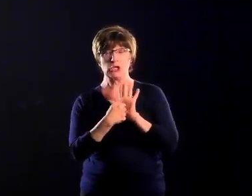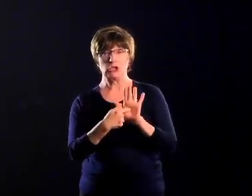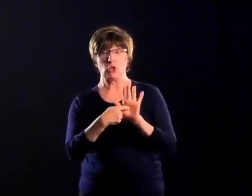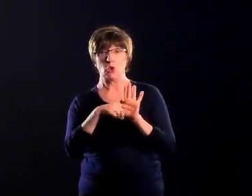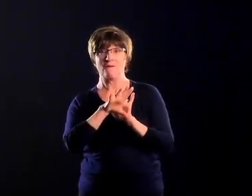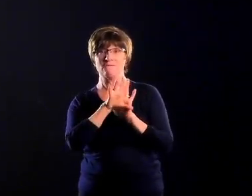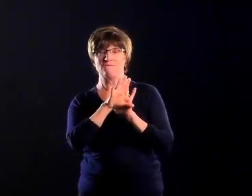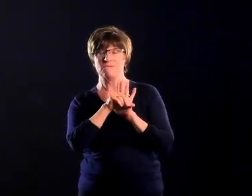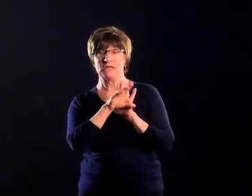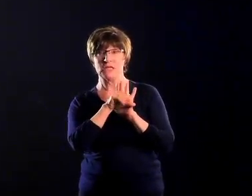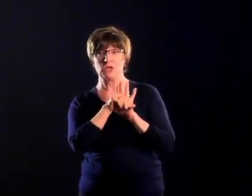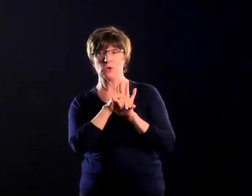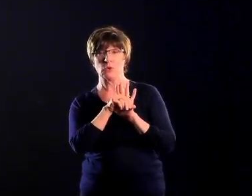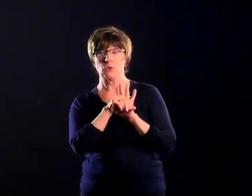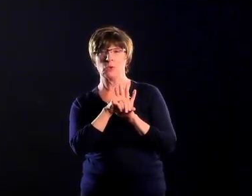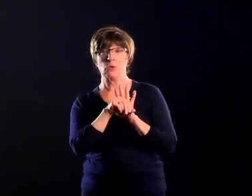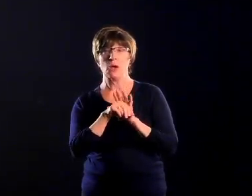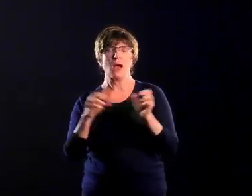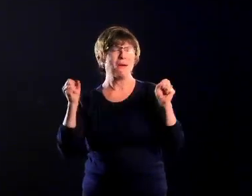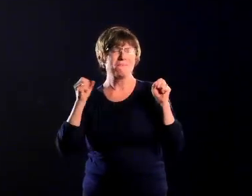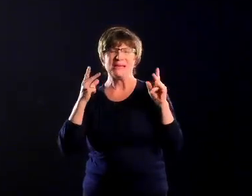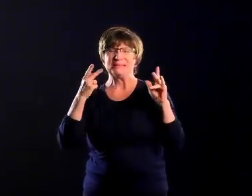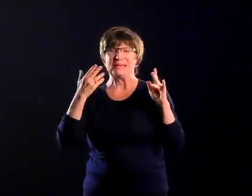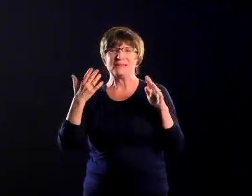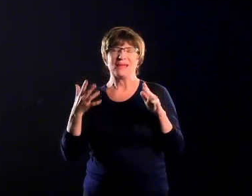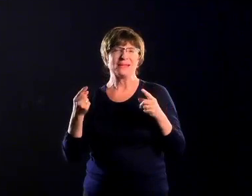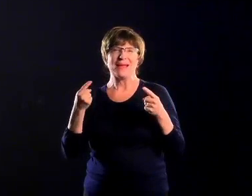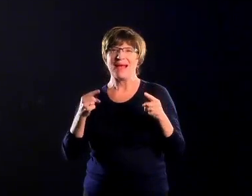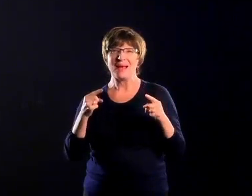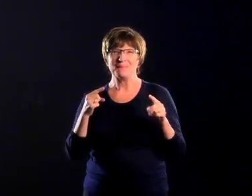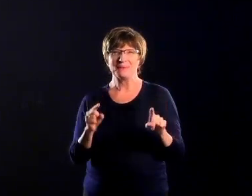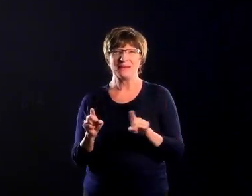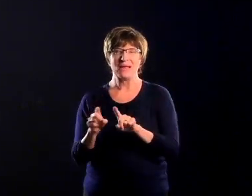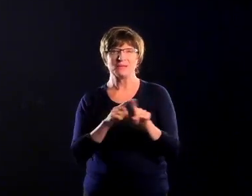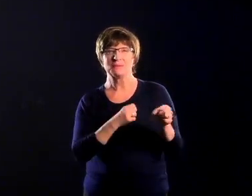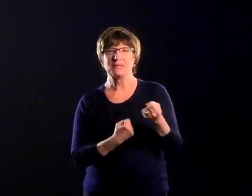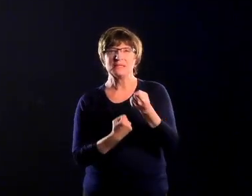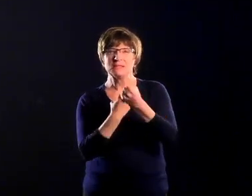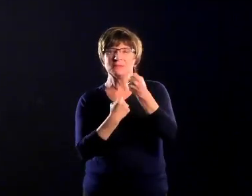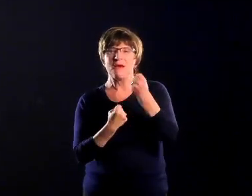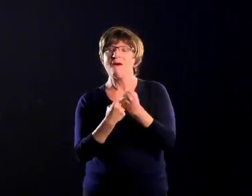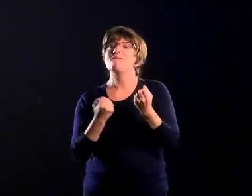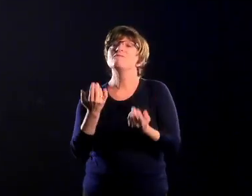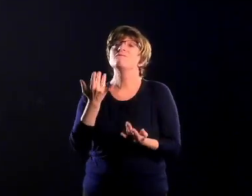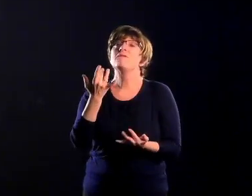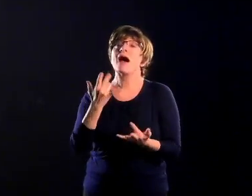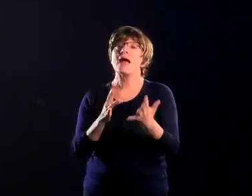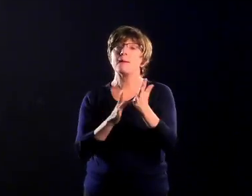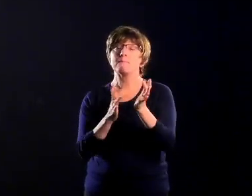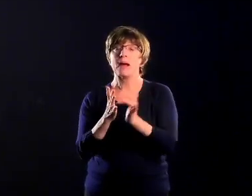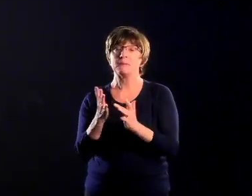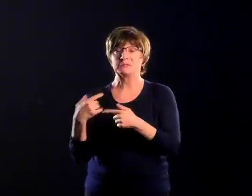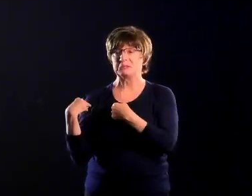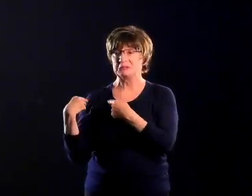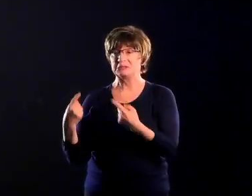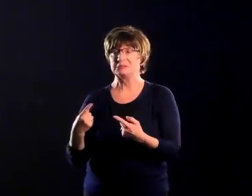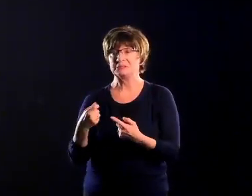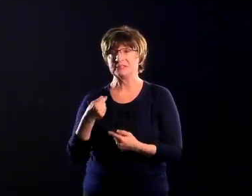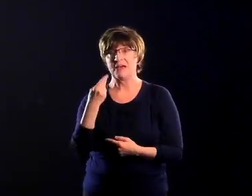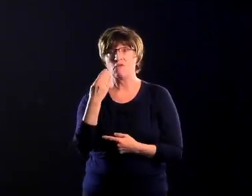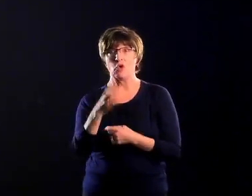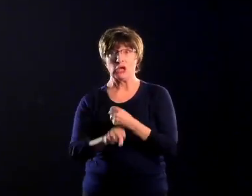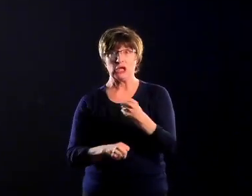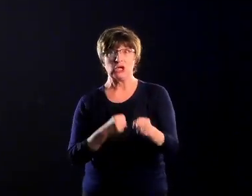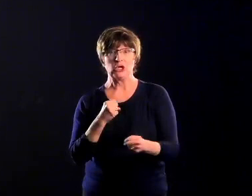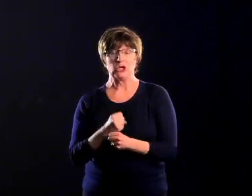you of amazing thing that takes place as we've been supporting Fire Bibles over the last several years